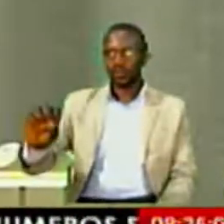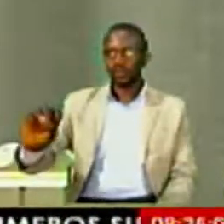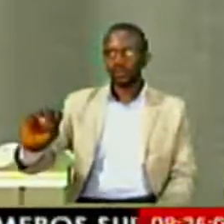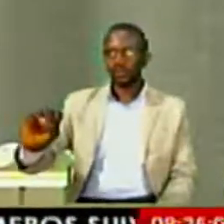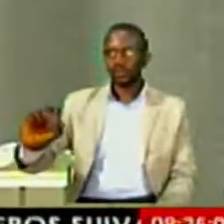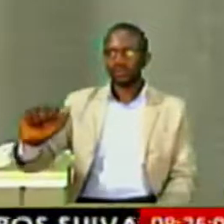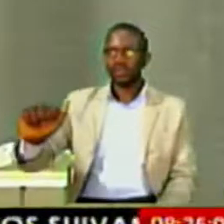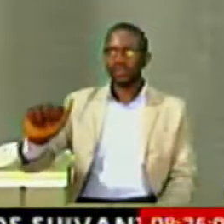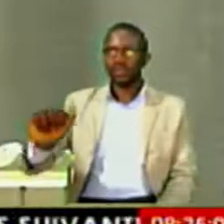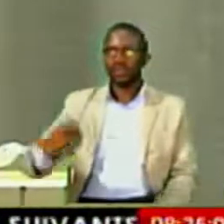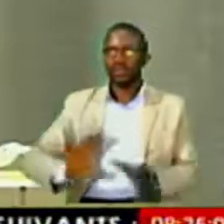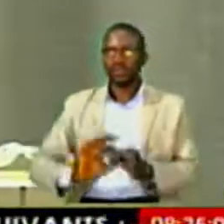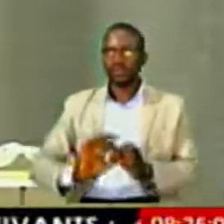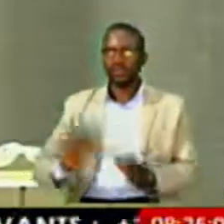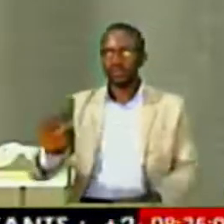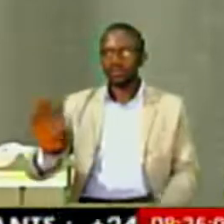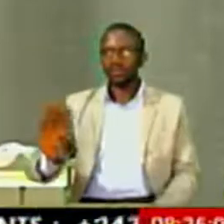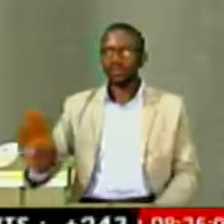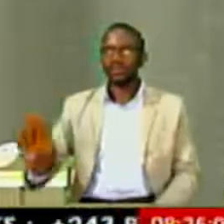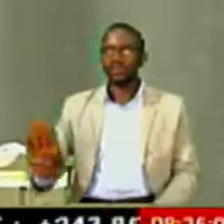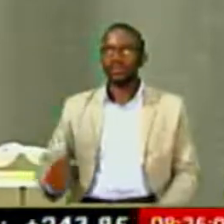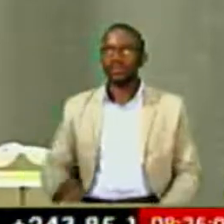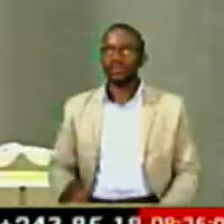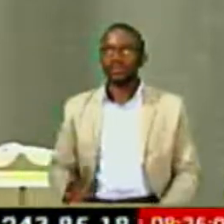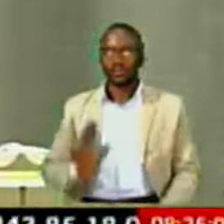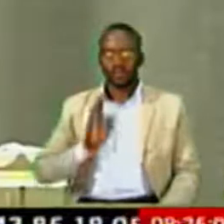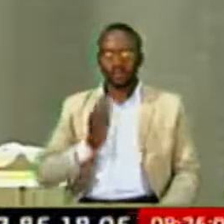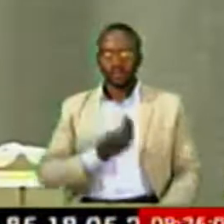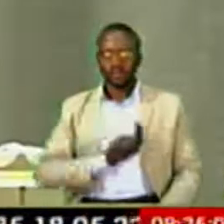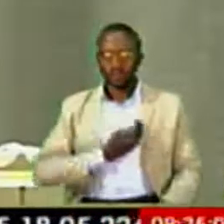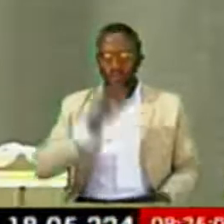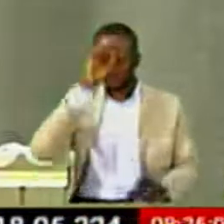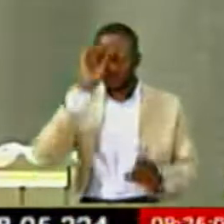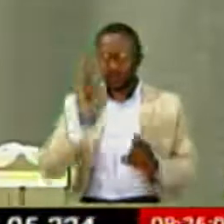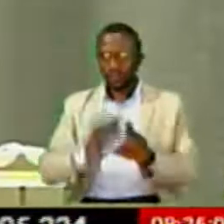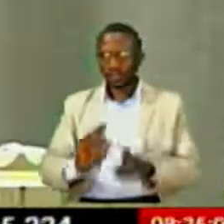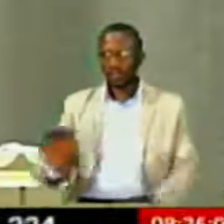Ngosa from Mufulira, Zambia. Notre frère